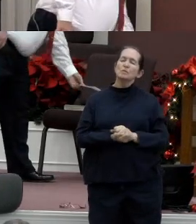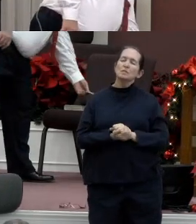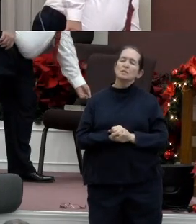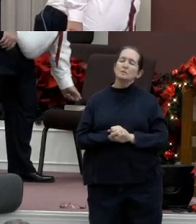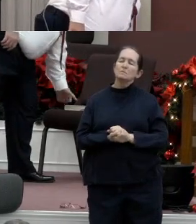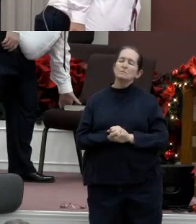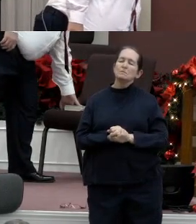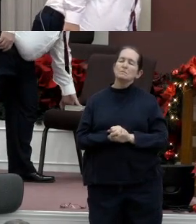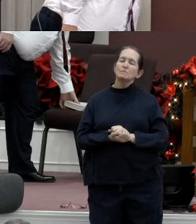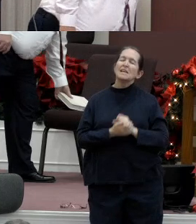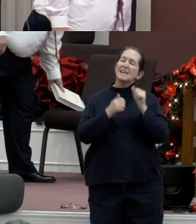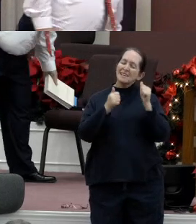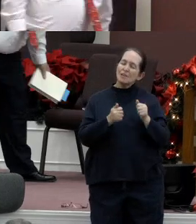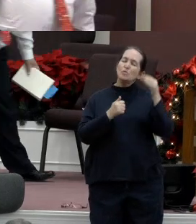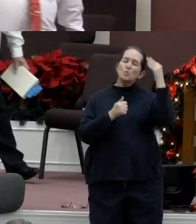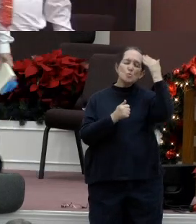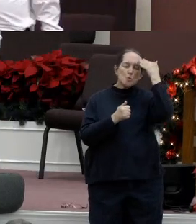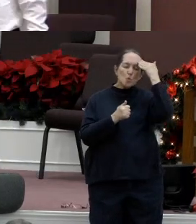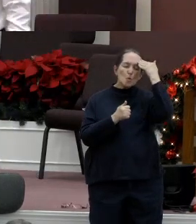might know